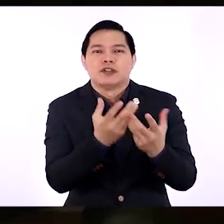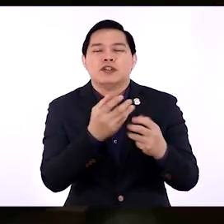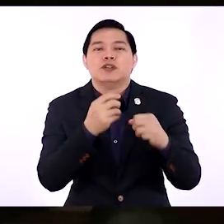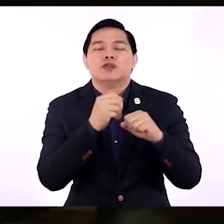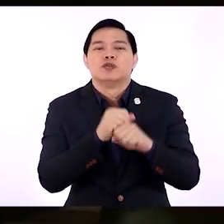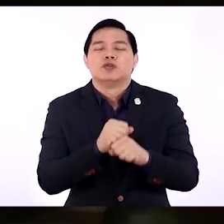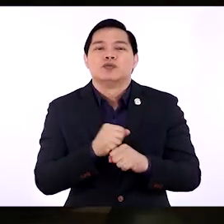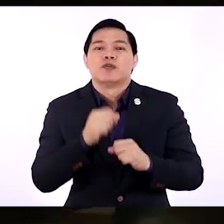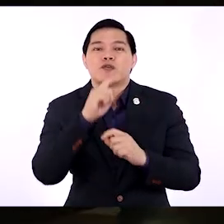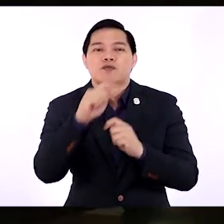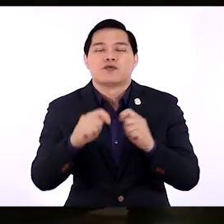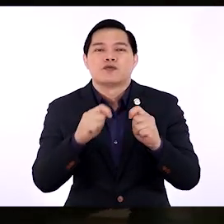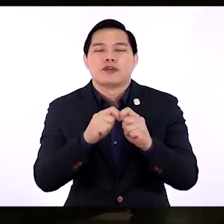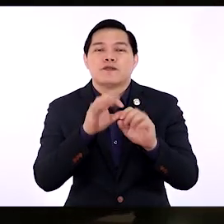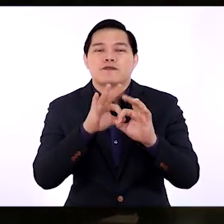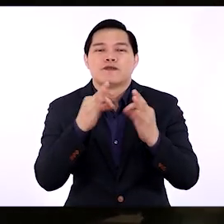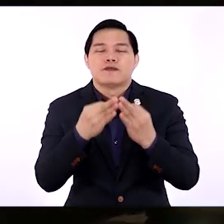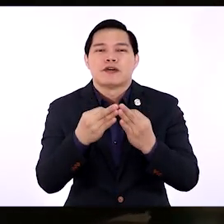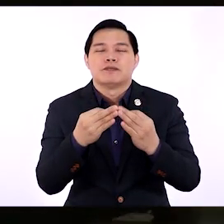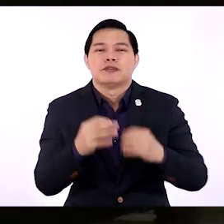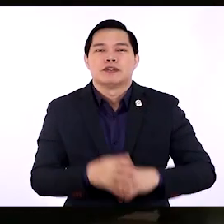faith and lives are intact.